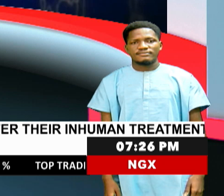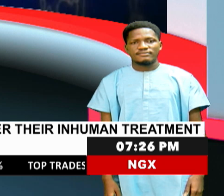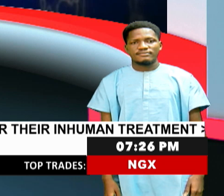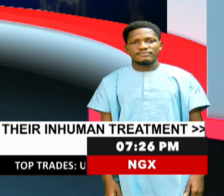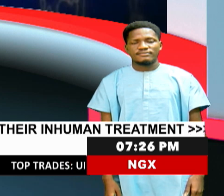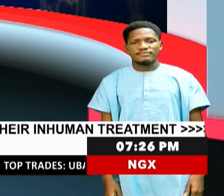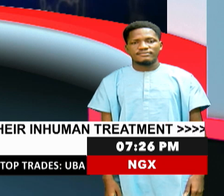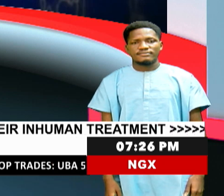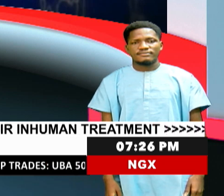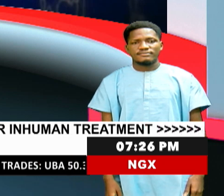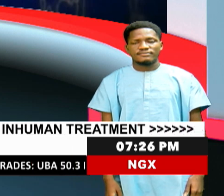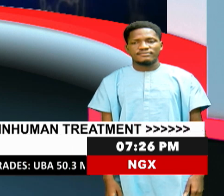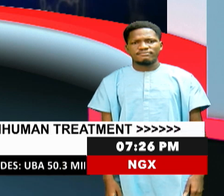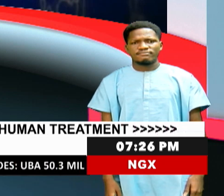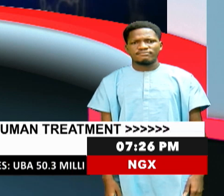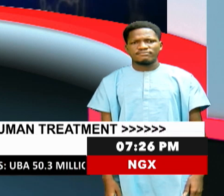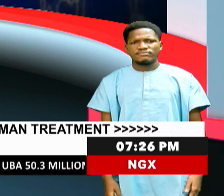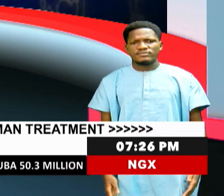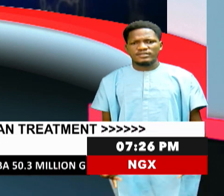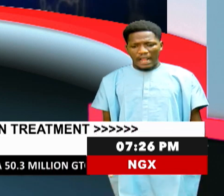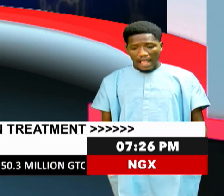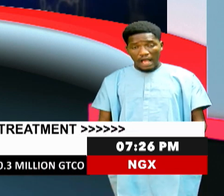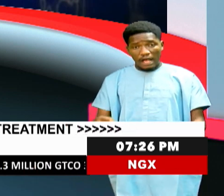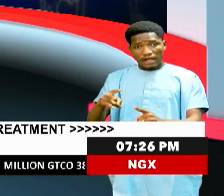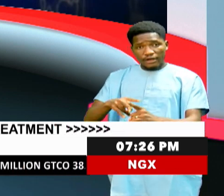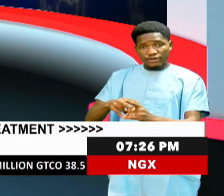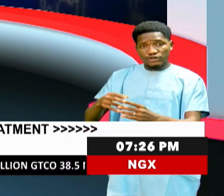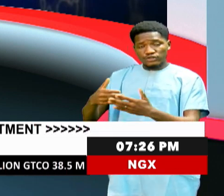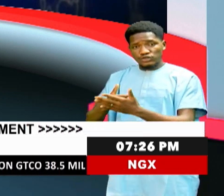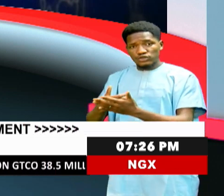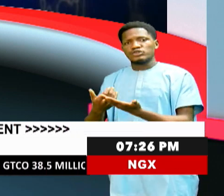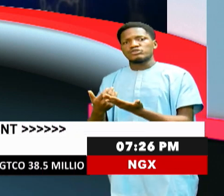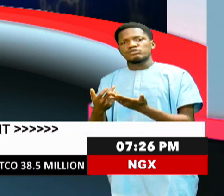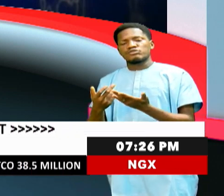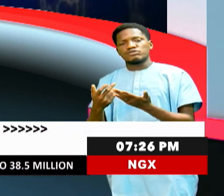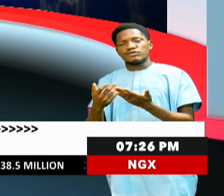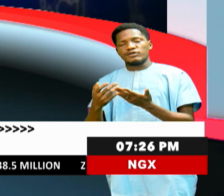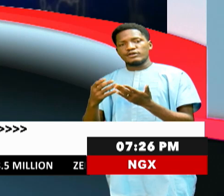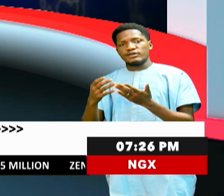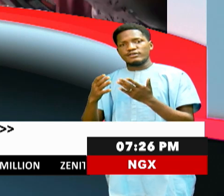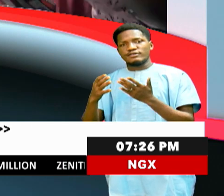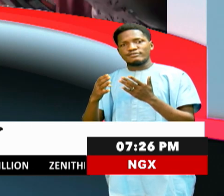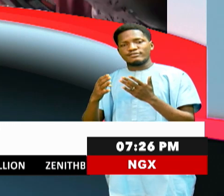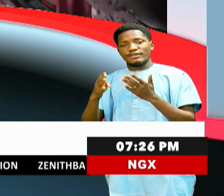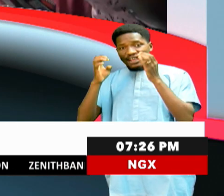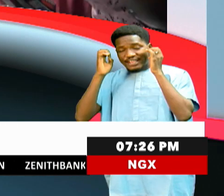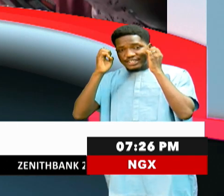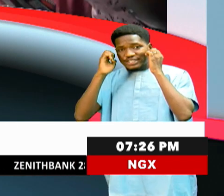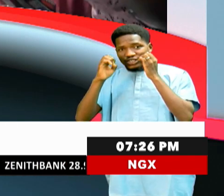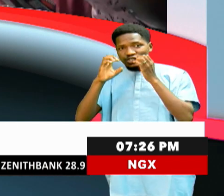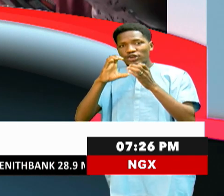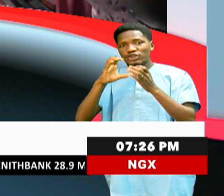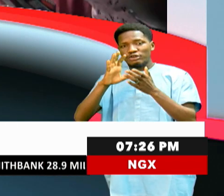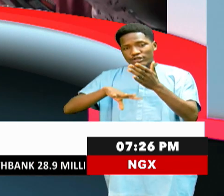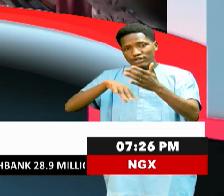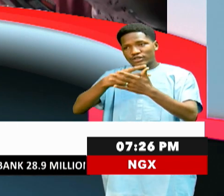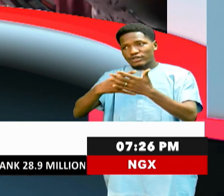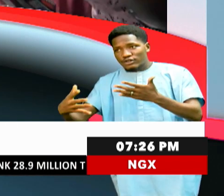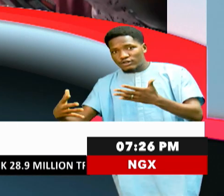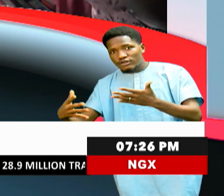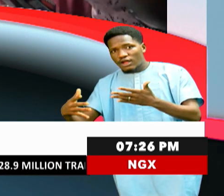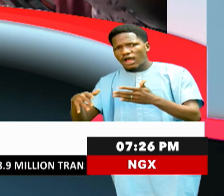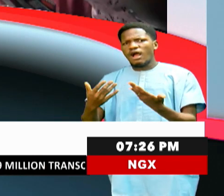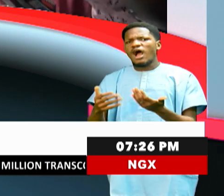How best to implement the newly proposed basic education curriculum is the focus of education players at a